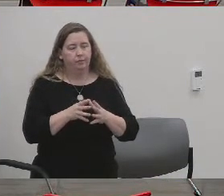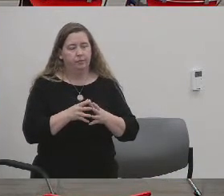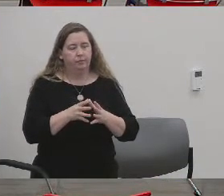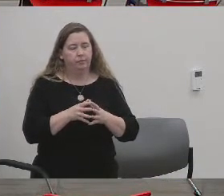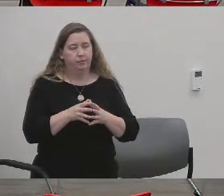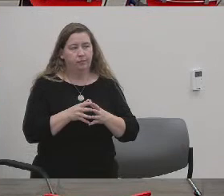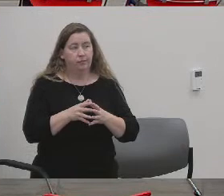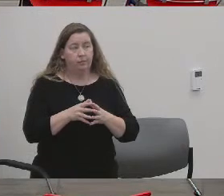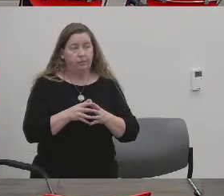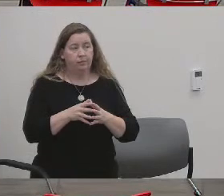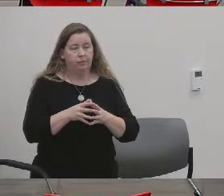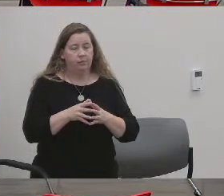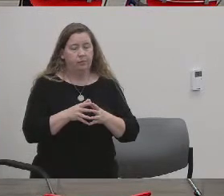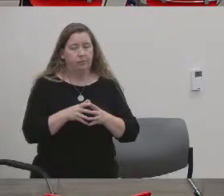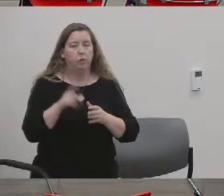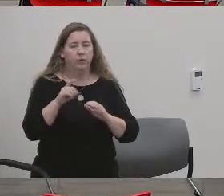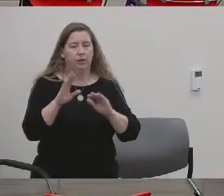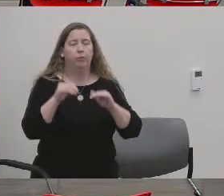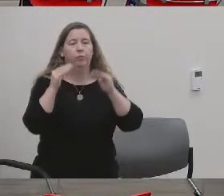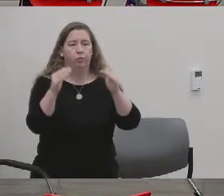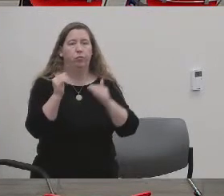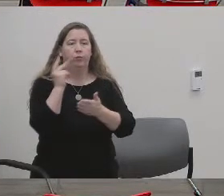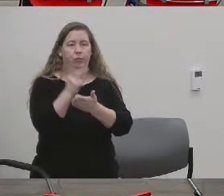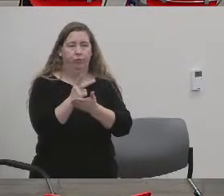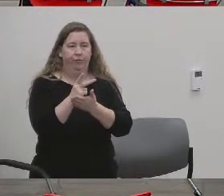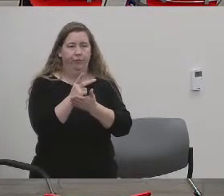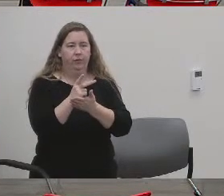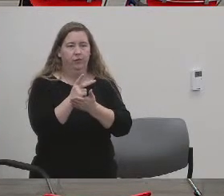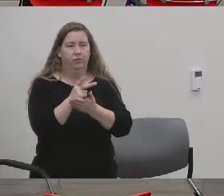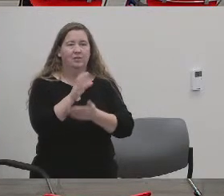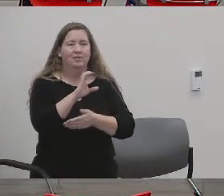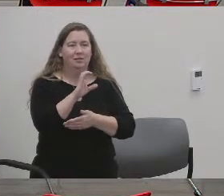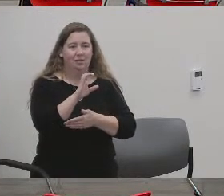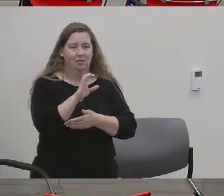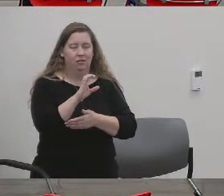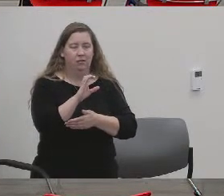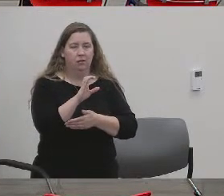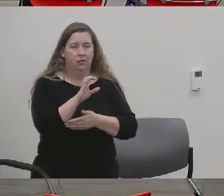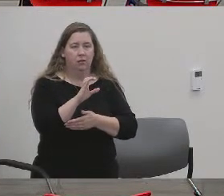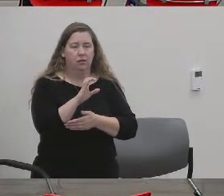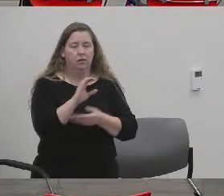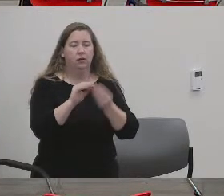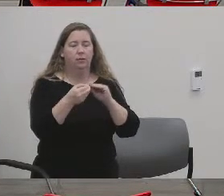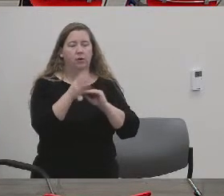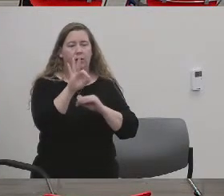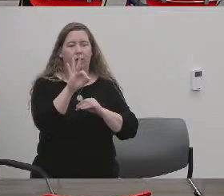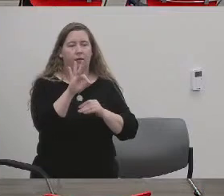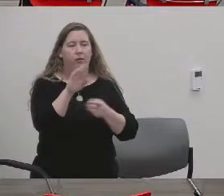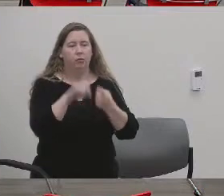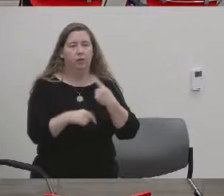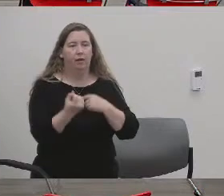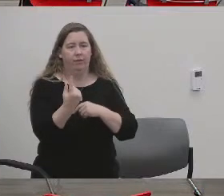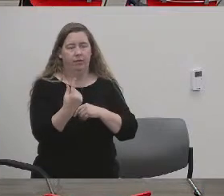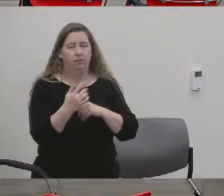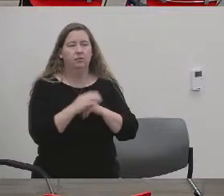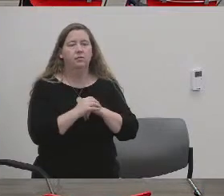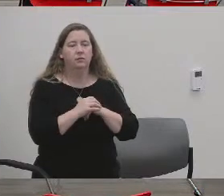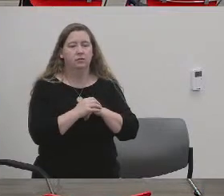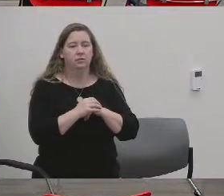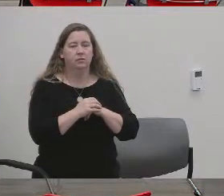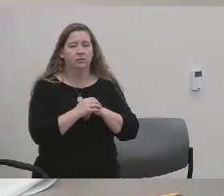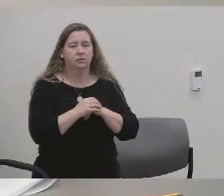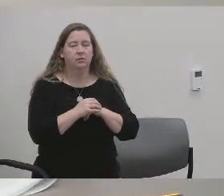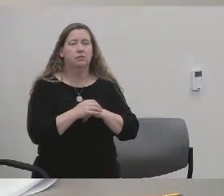We need a motion for the approval of item C, numbers 9 through 11. So